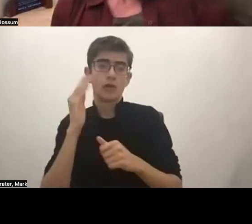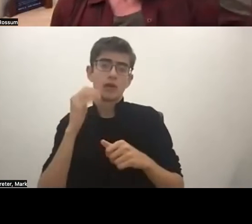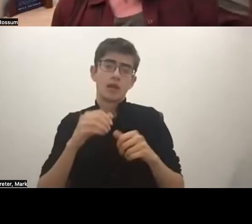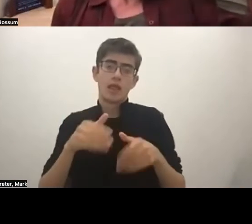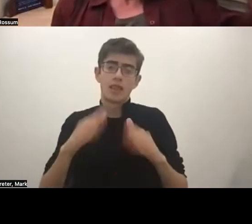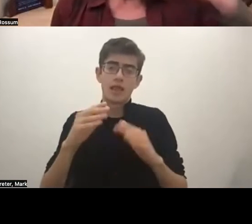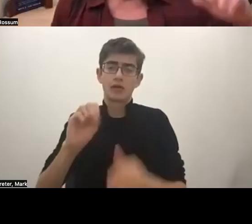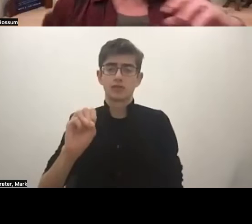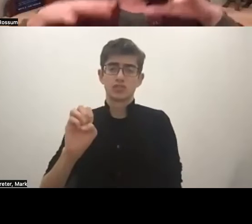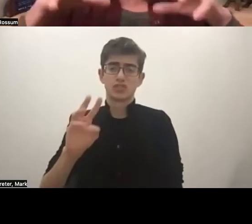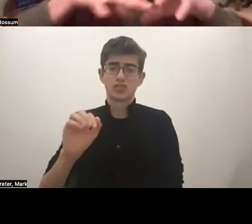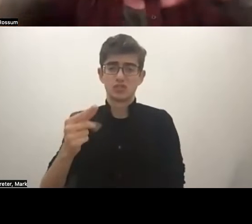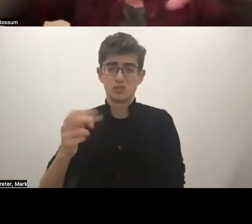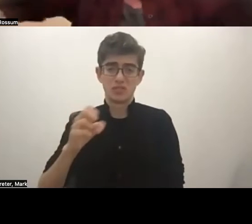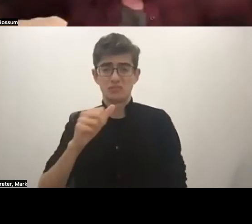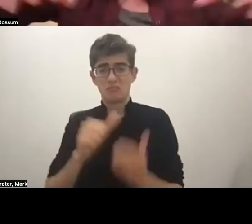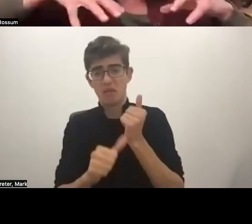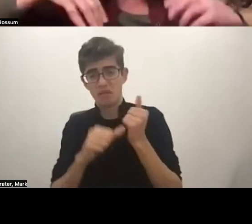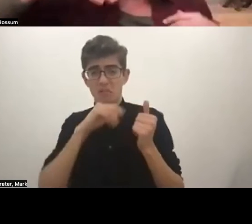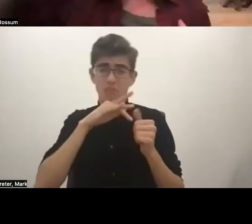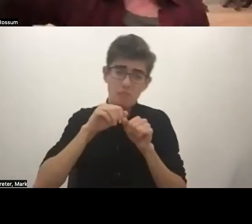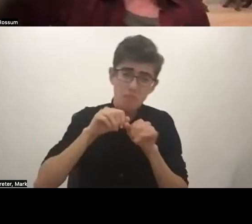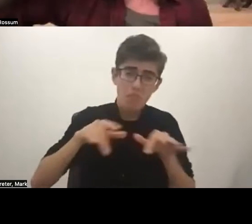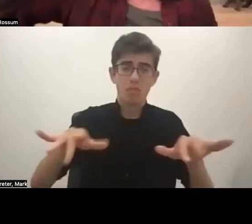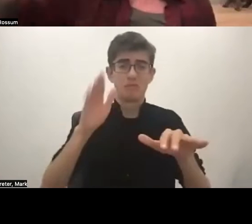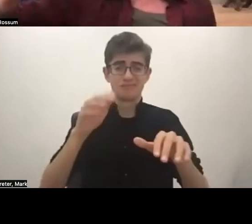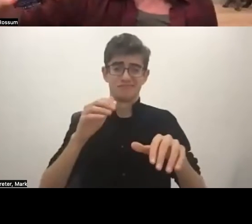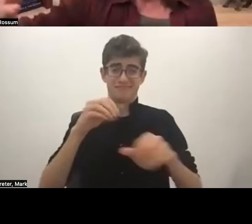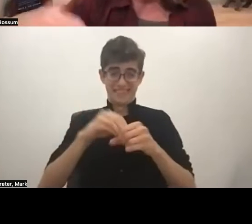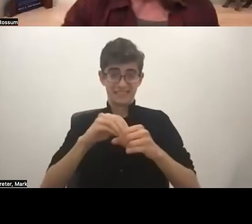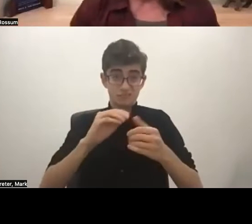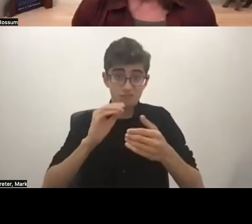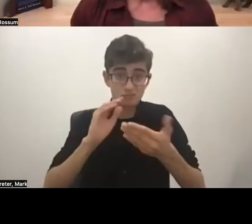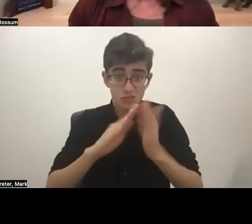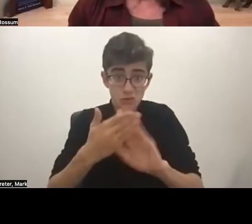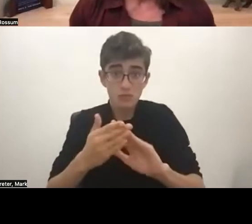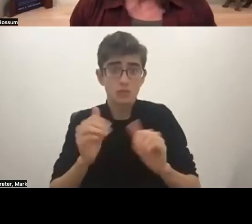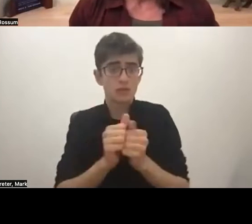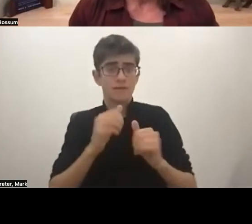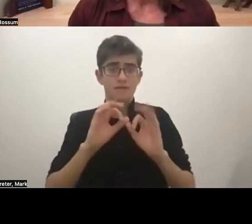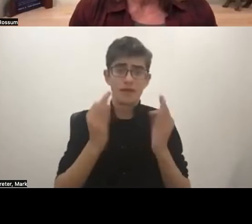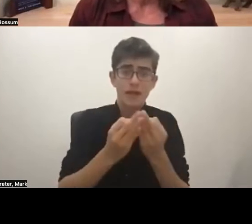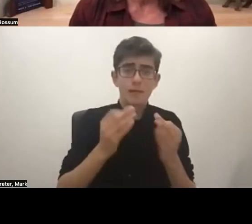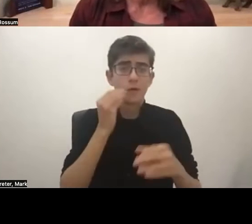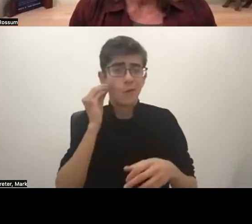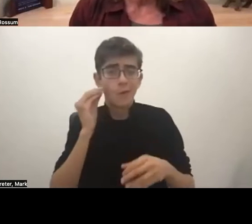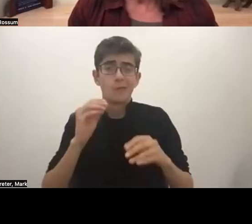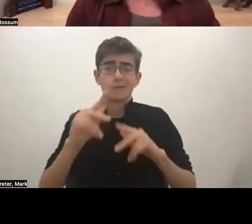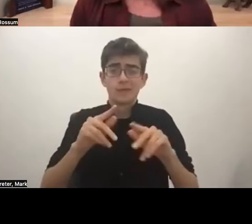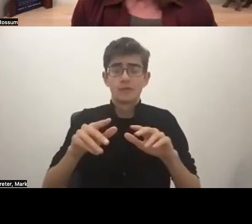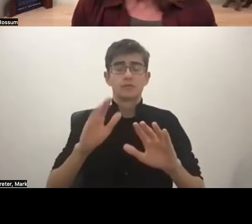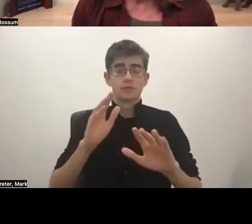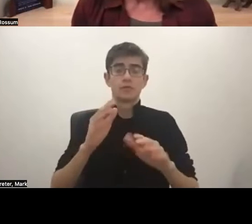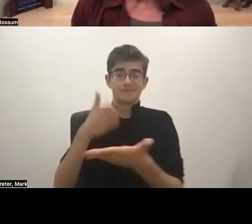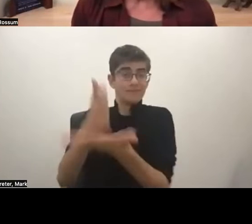sludge in the heart of a residential area and would have had serious consequences for an exceptional value stream.